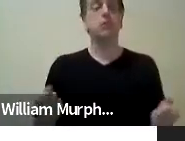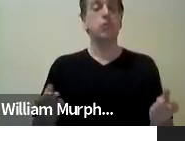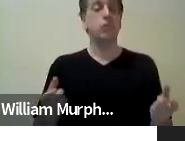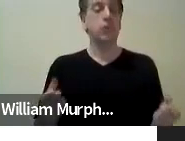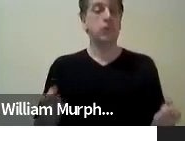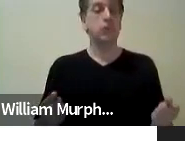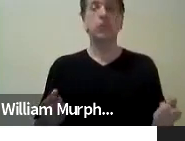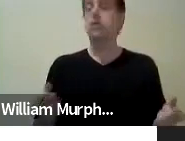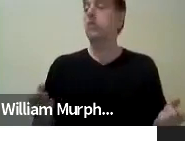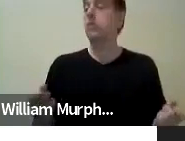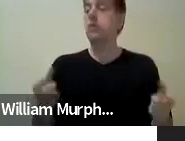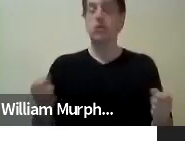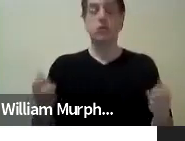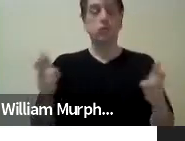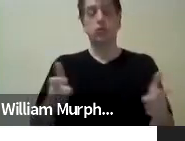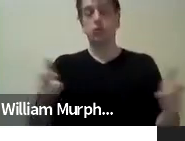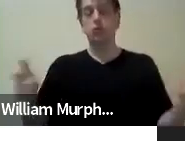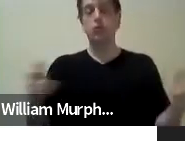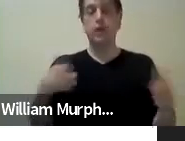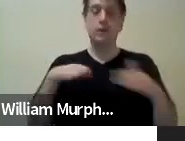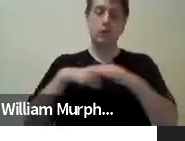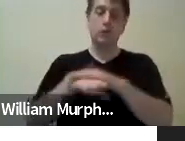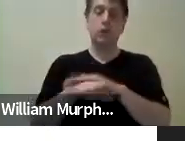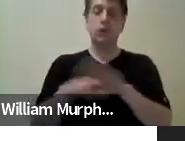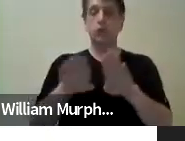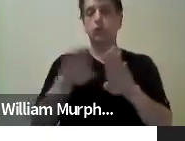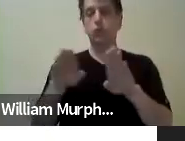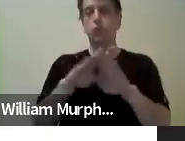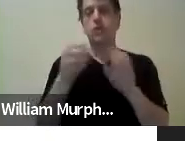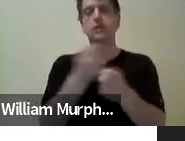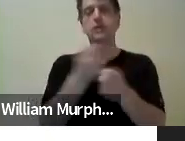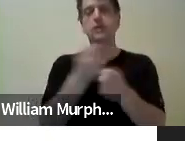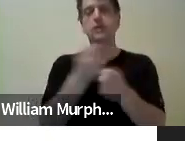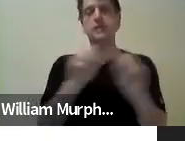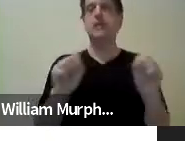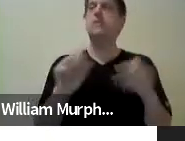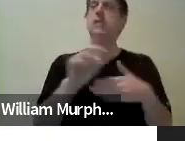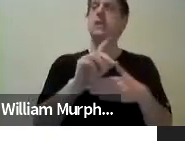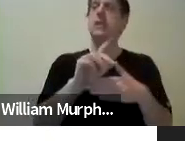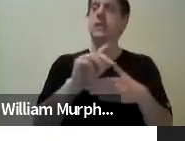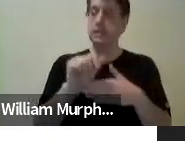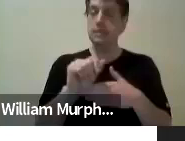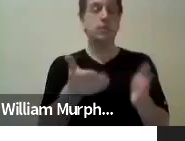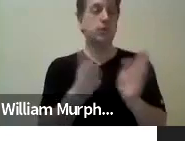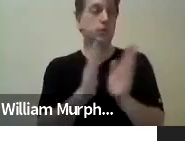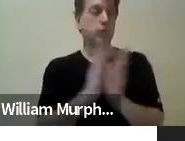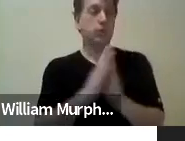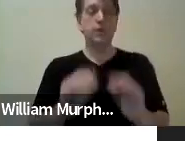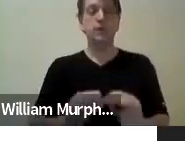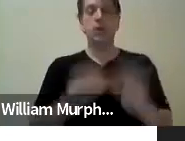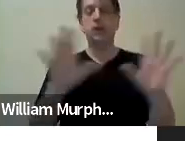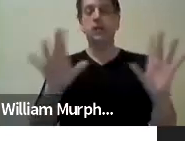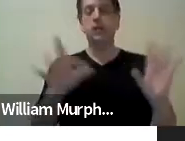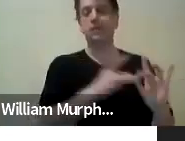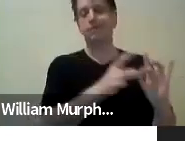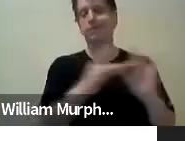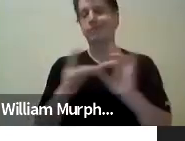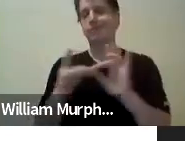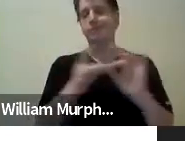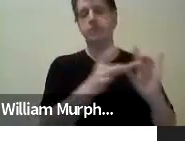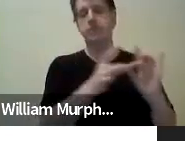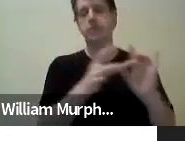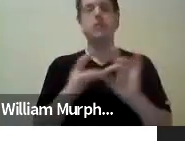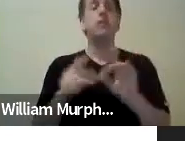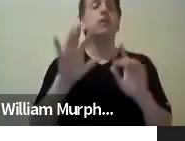too wide to safely go through the doors. And so the disability and the request are clearly connected. But if a